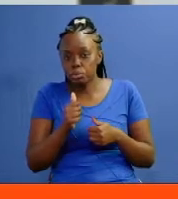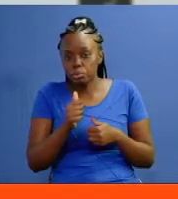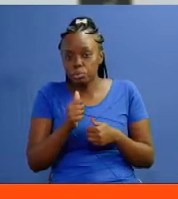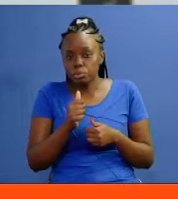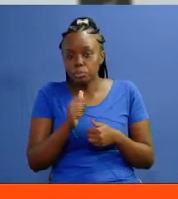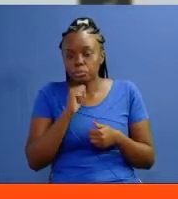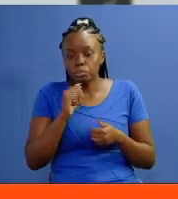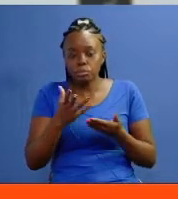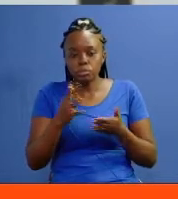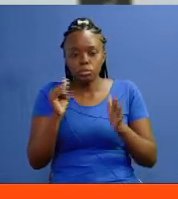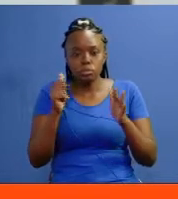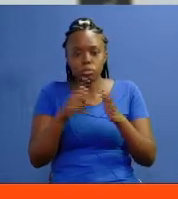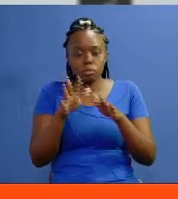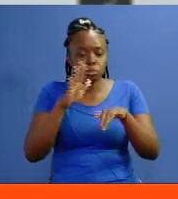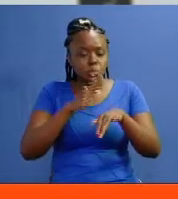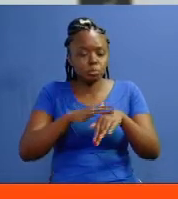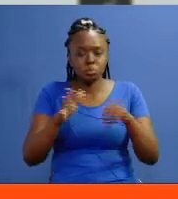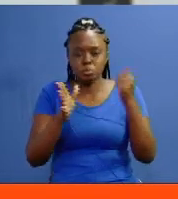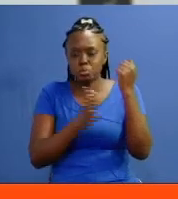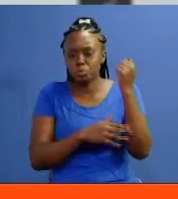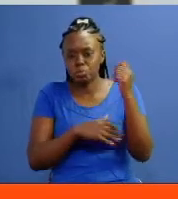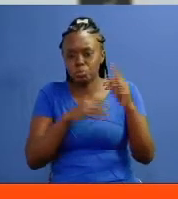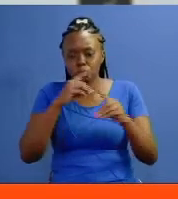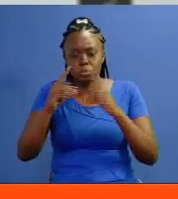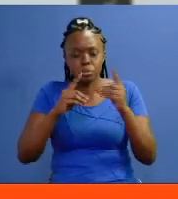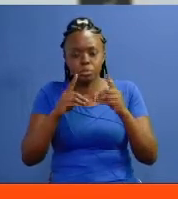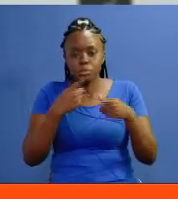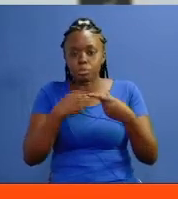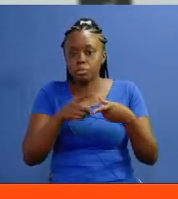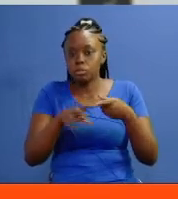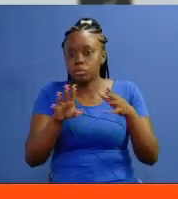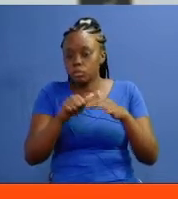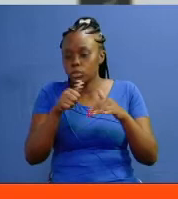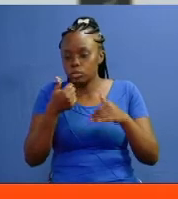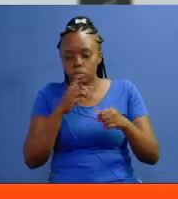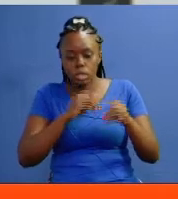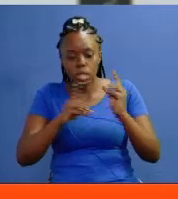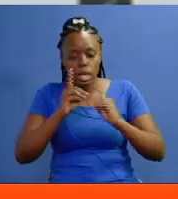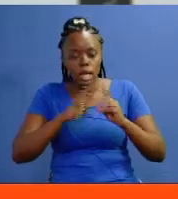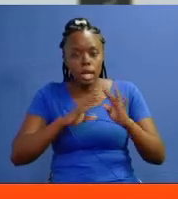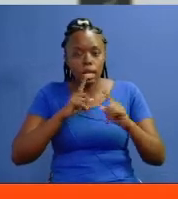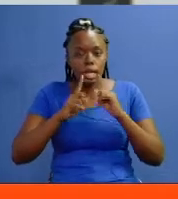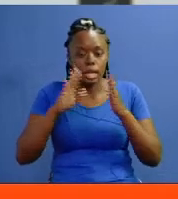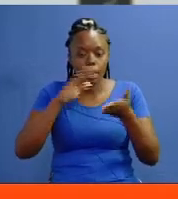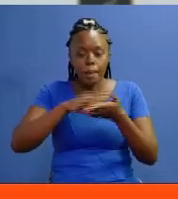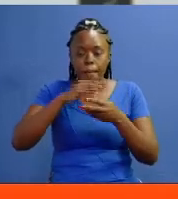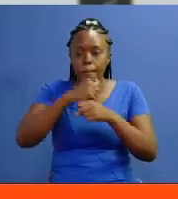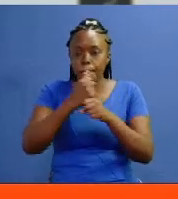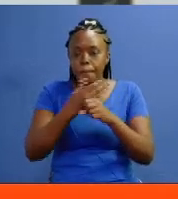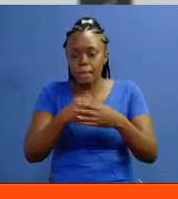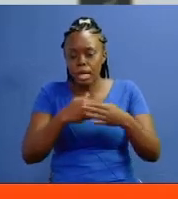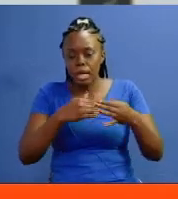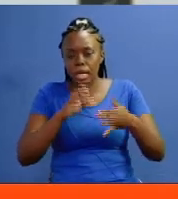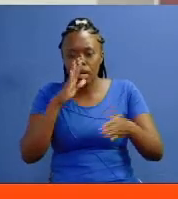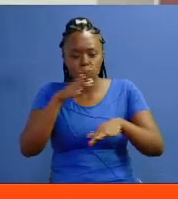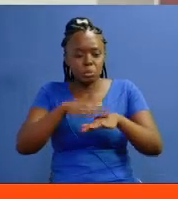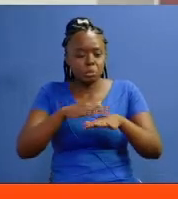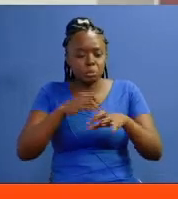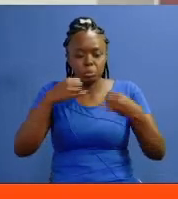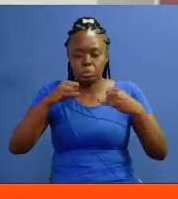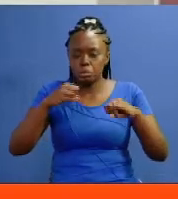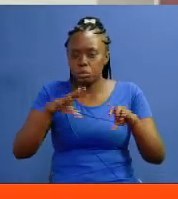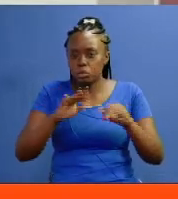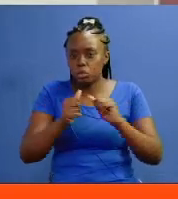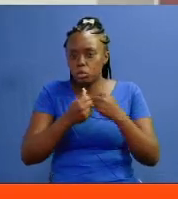a hasty decision. It was a critical ethical decision that I made after great introspection.